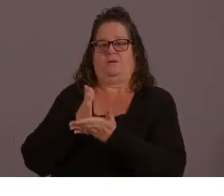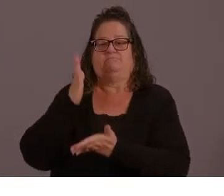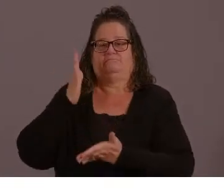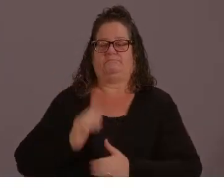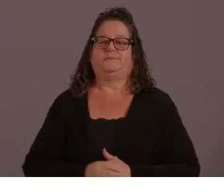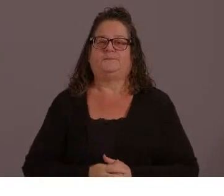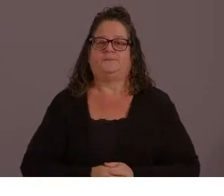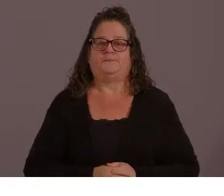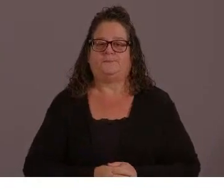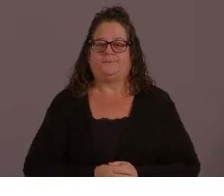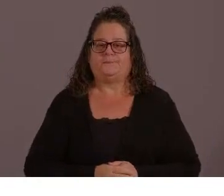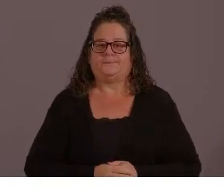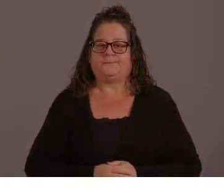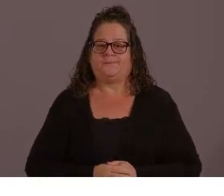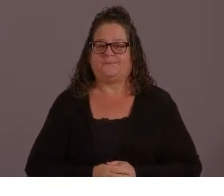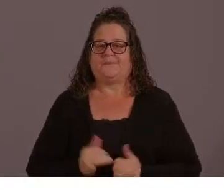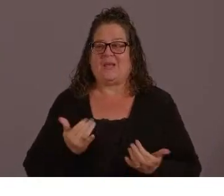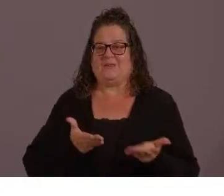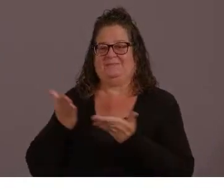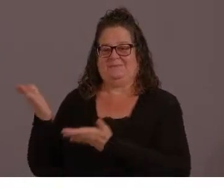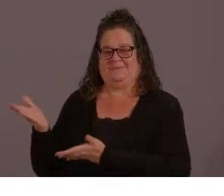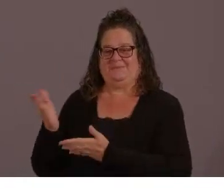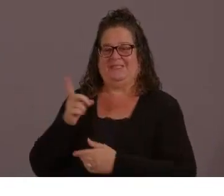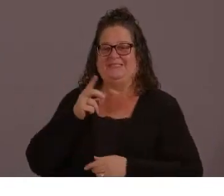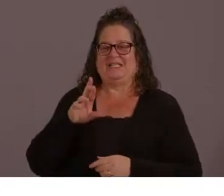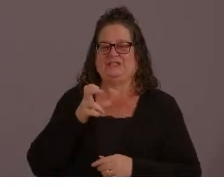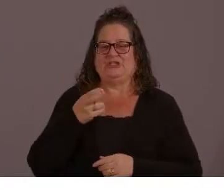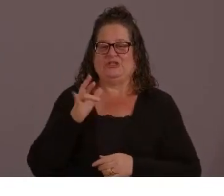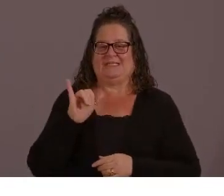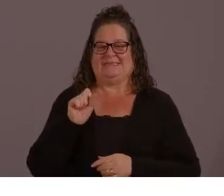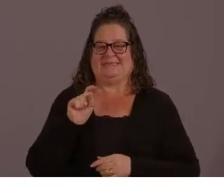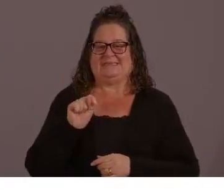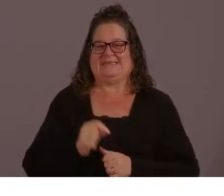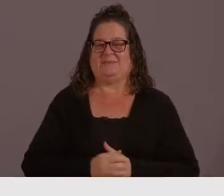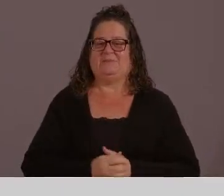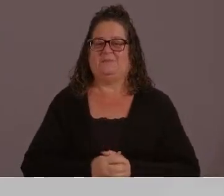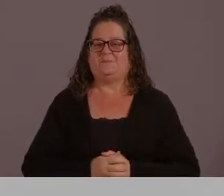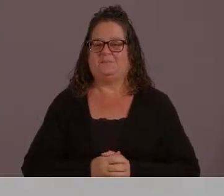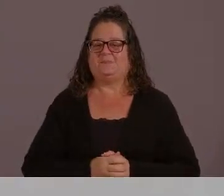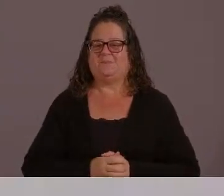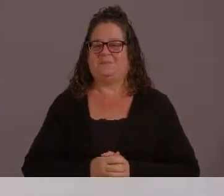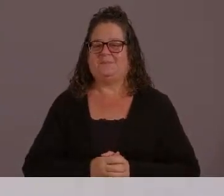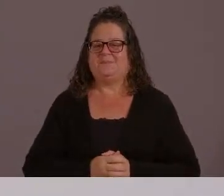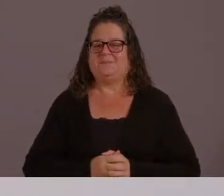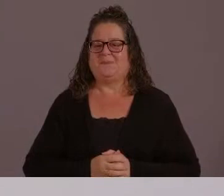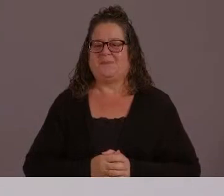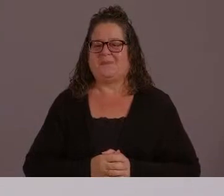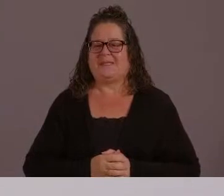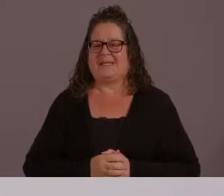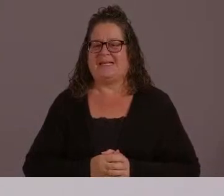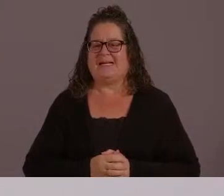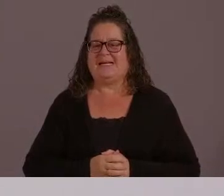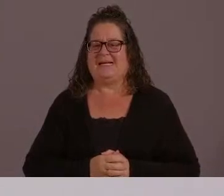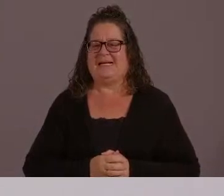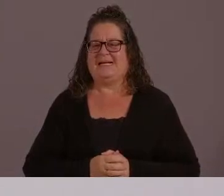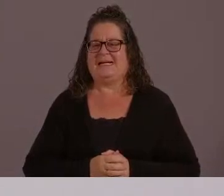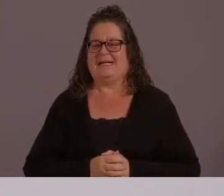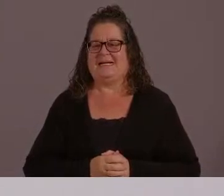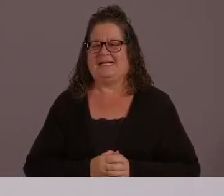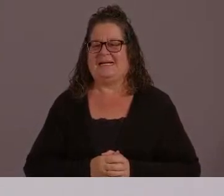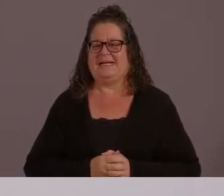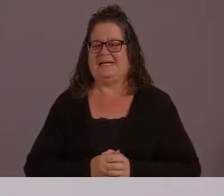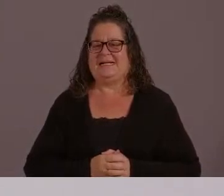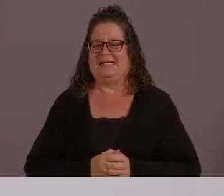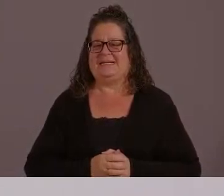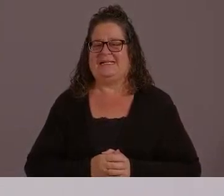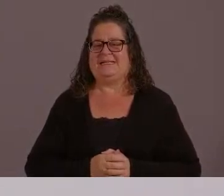of the Arizona Department of Health Services. I almost said transportation. Sorry, Dr. Christ. No, that's okay. Good afternoon, everybody, and thank you for joining